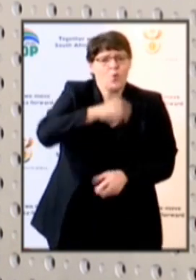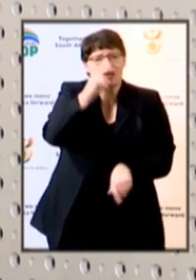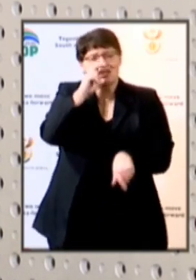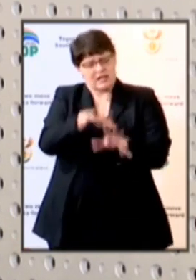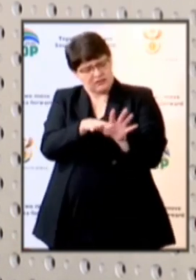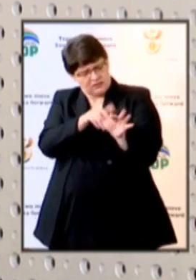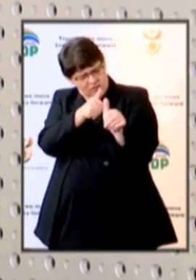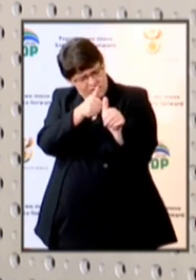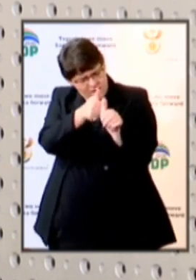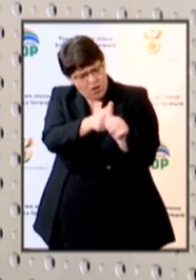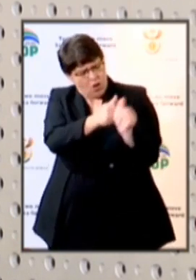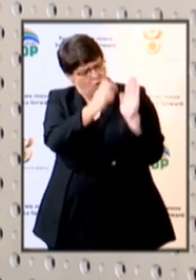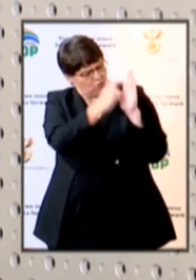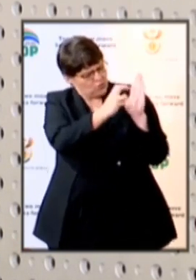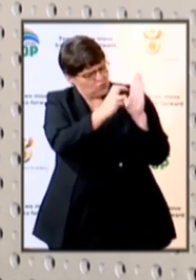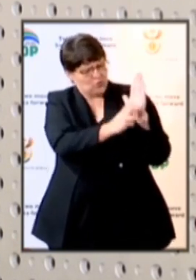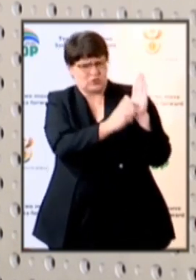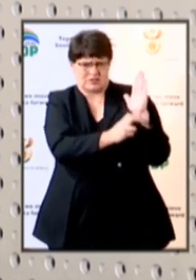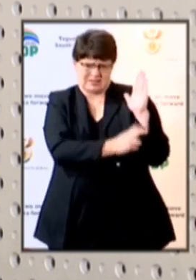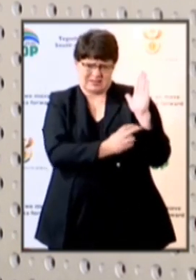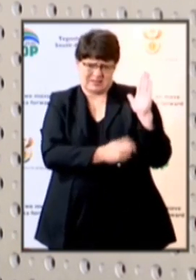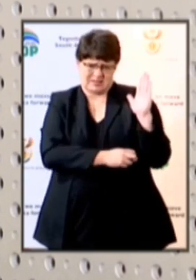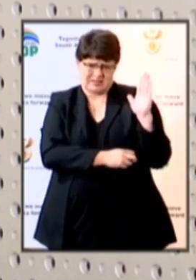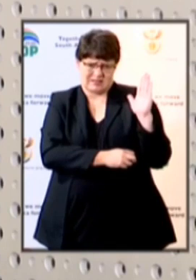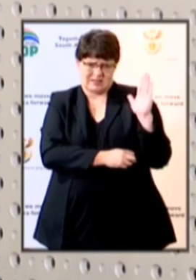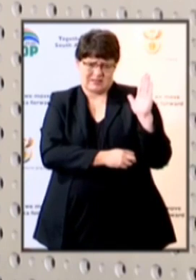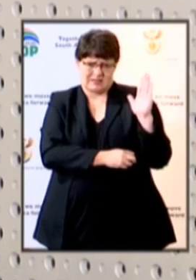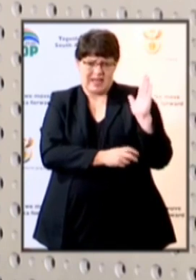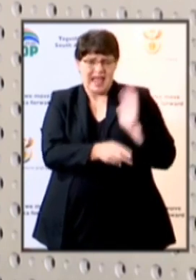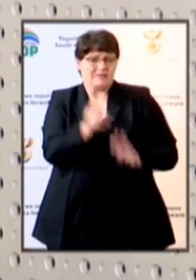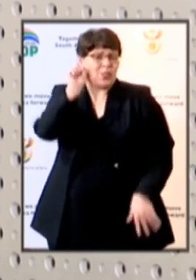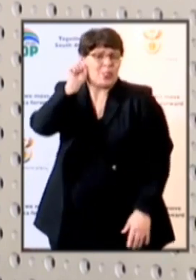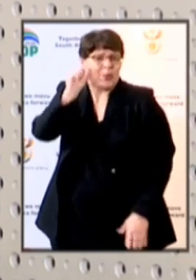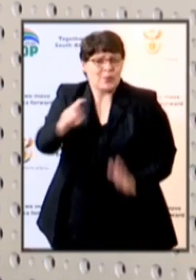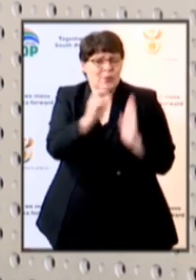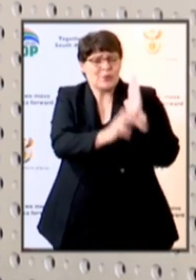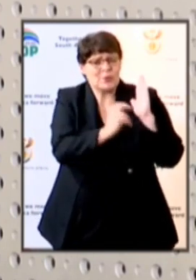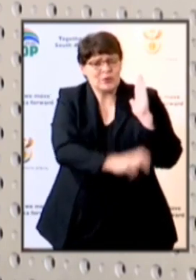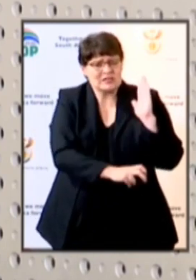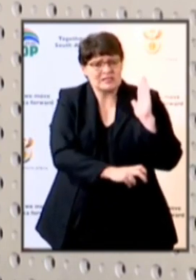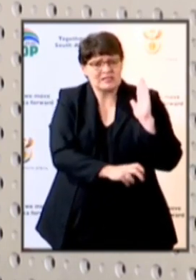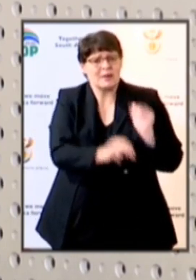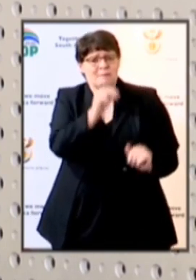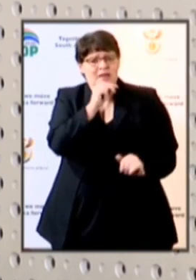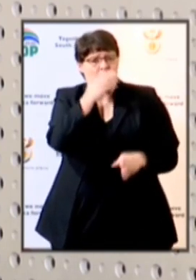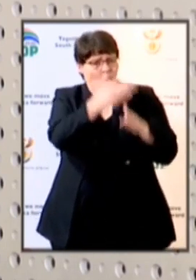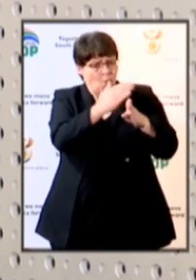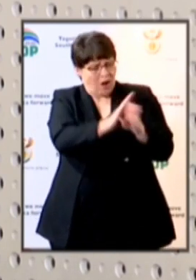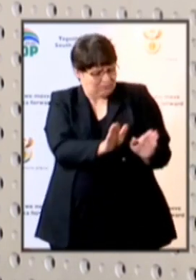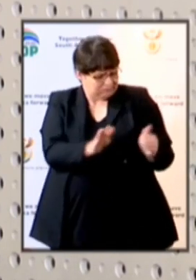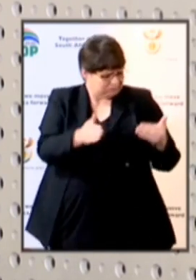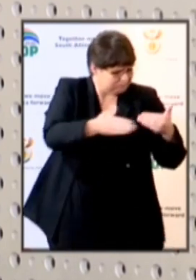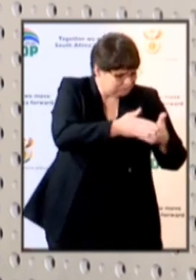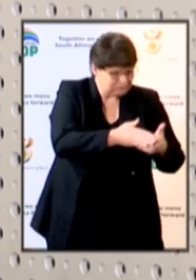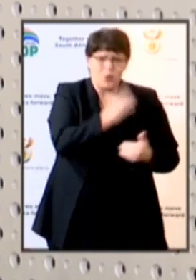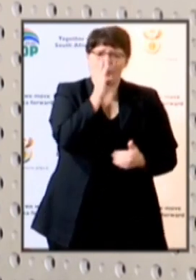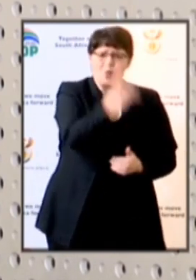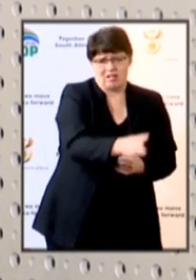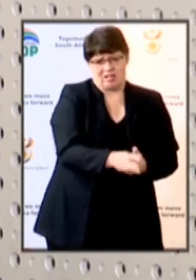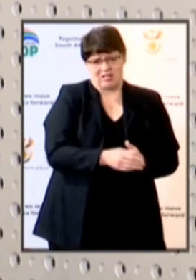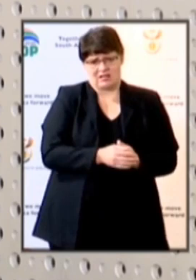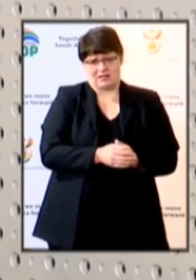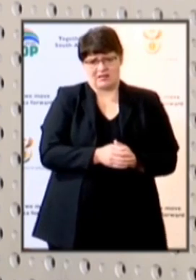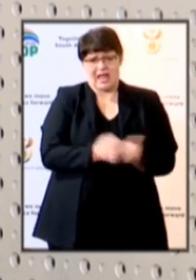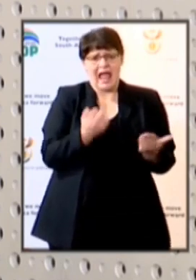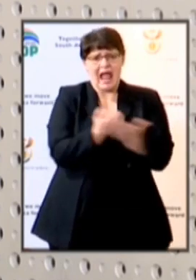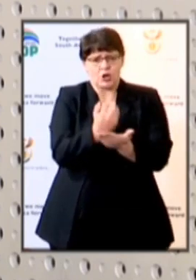it will be the virus, because if the virus spreads in the workplace, the place will shut down. So we